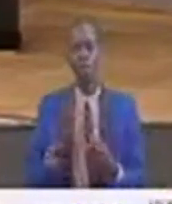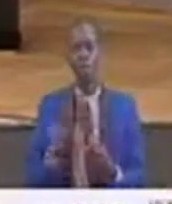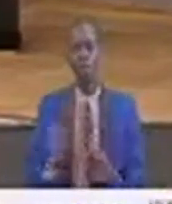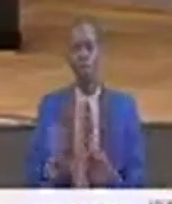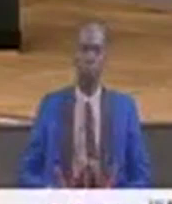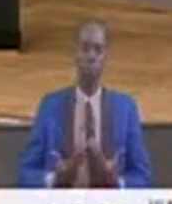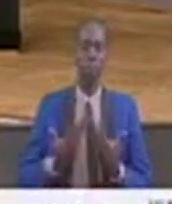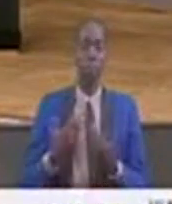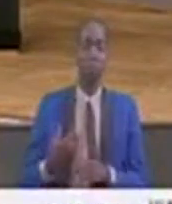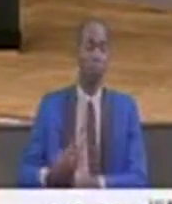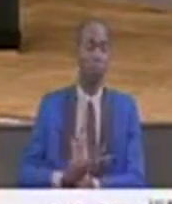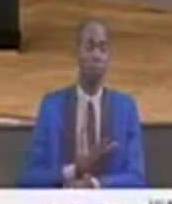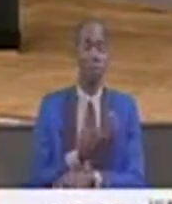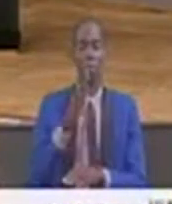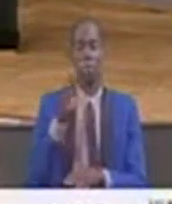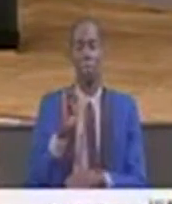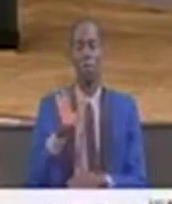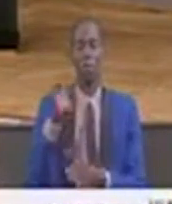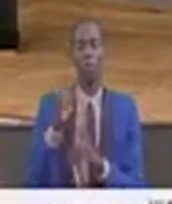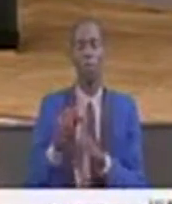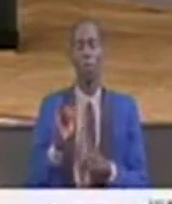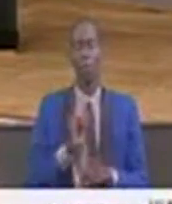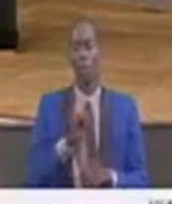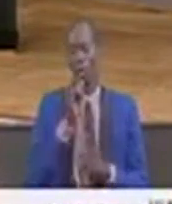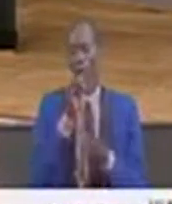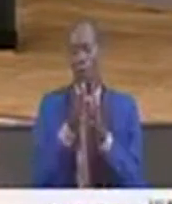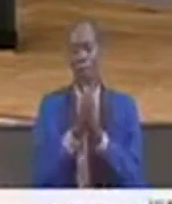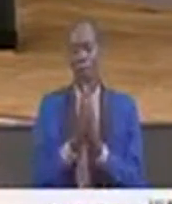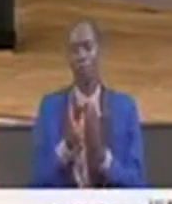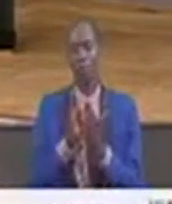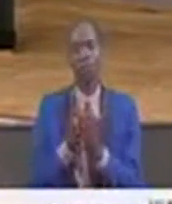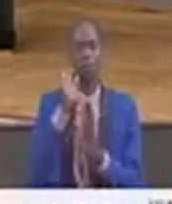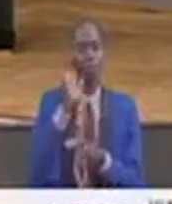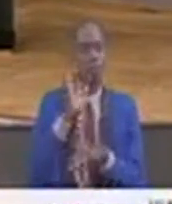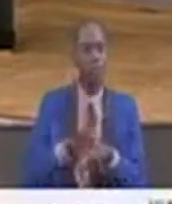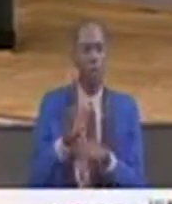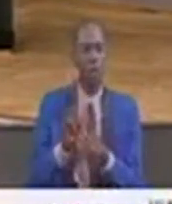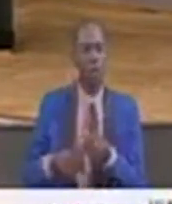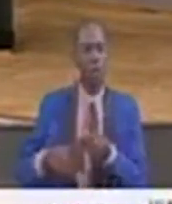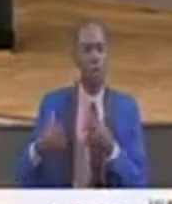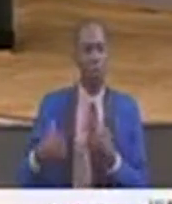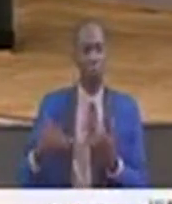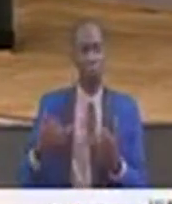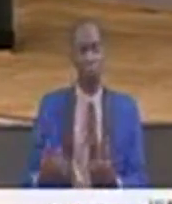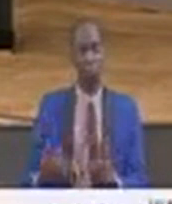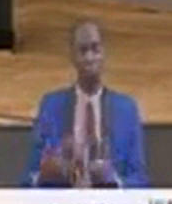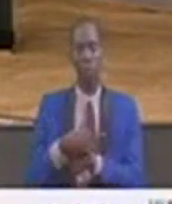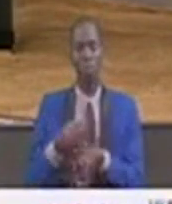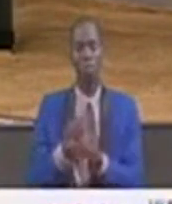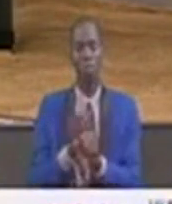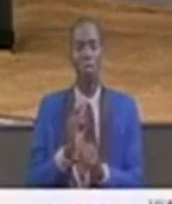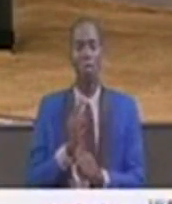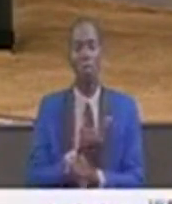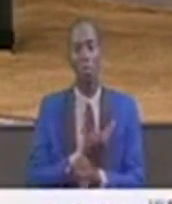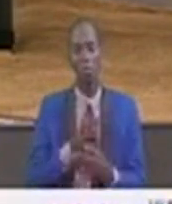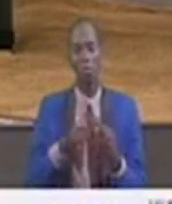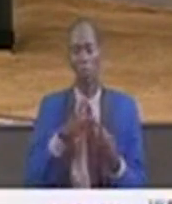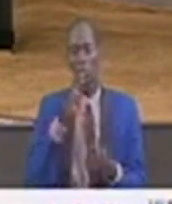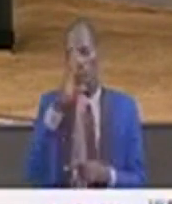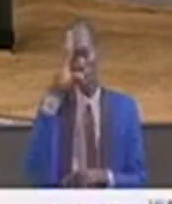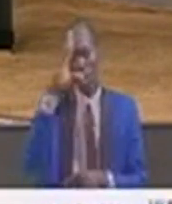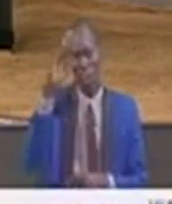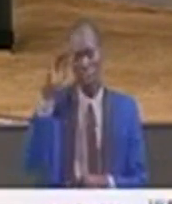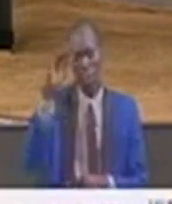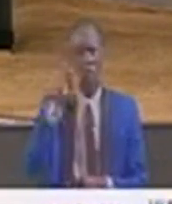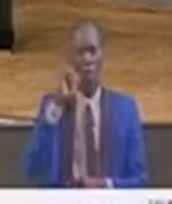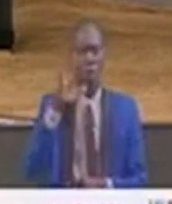your word. I'm asking, oh Lord, that you touch every heart today and make us the man, the woman, the brother,